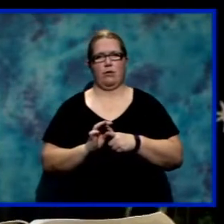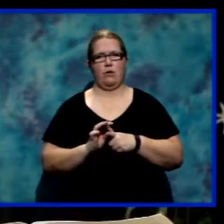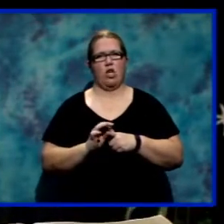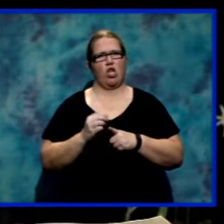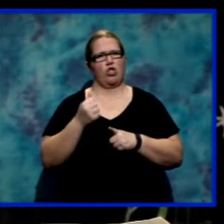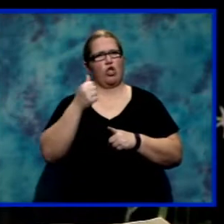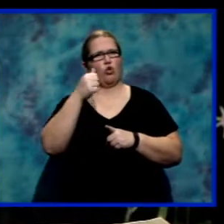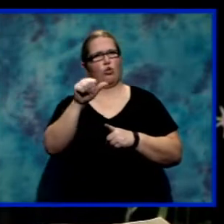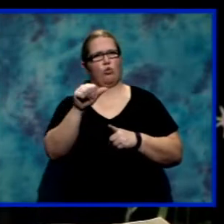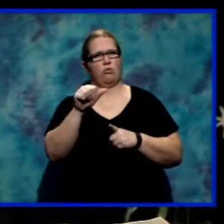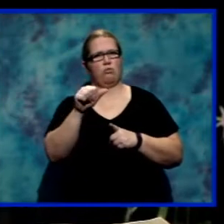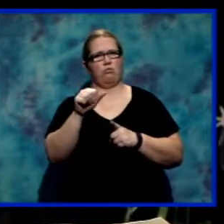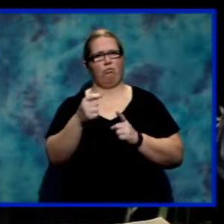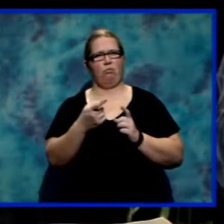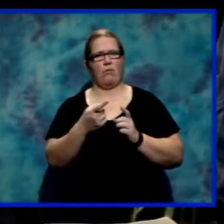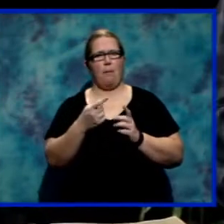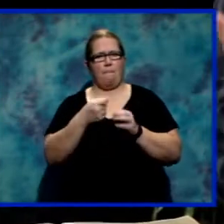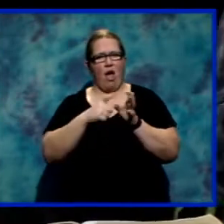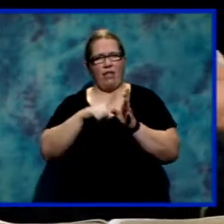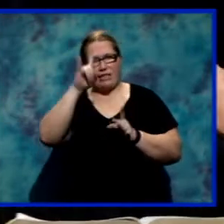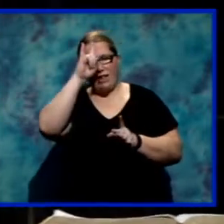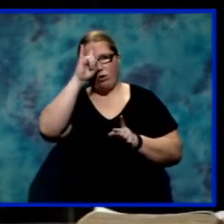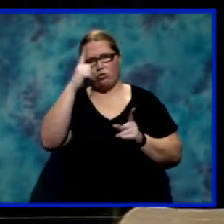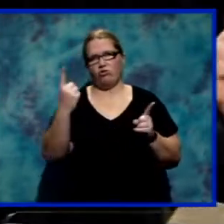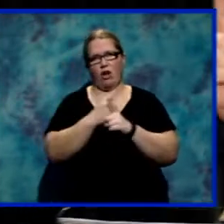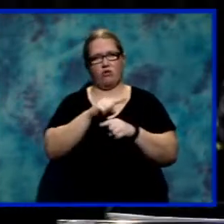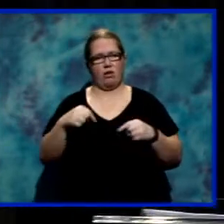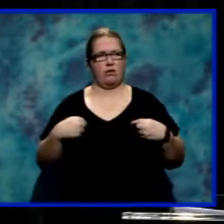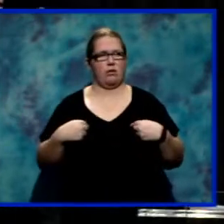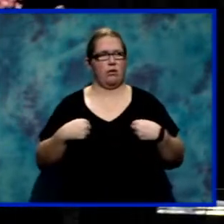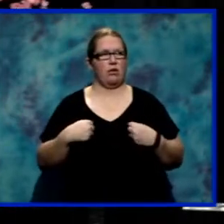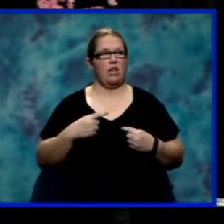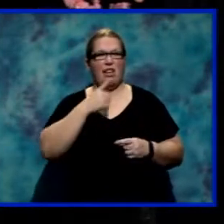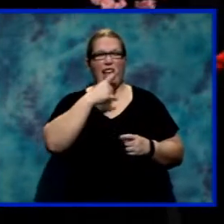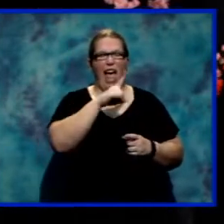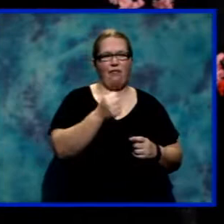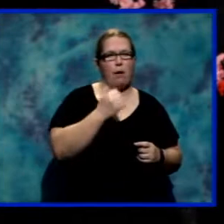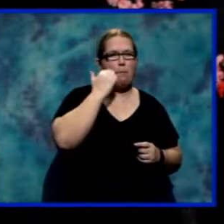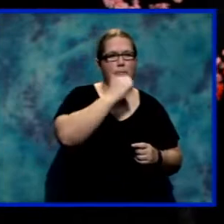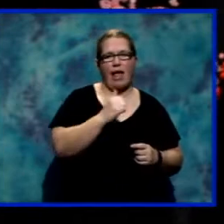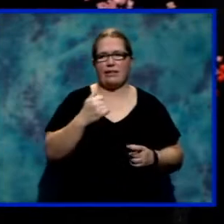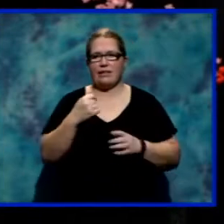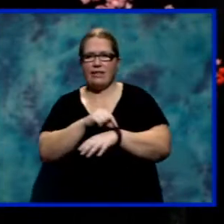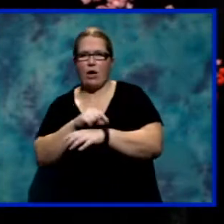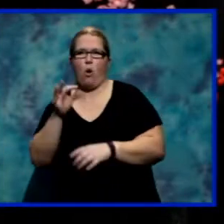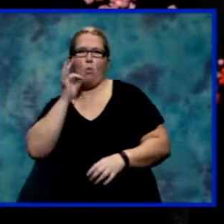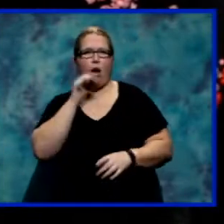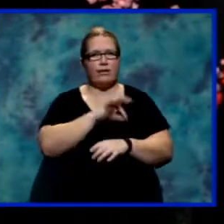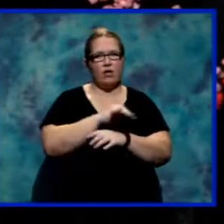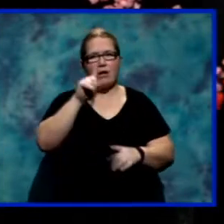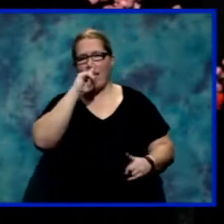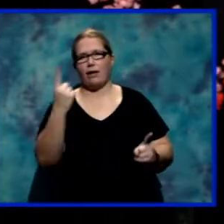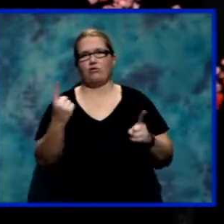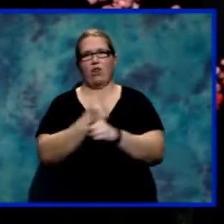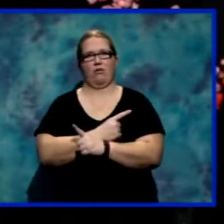devil to separate us. Terrible, isn't it? But God's making a point here. He says, hey, if you've got black skin or you've got white skin, if you've got brown skin, you can't change it. They